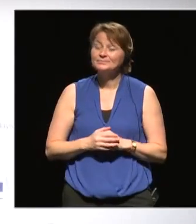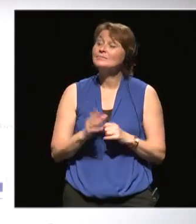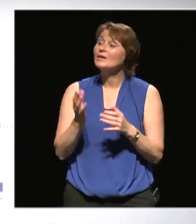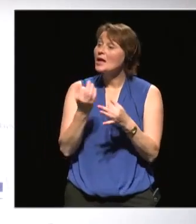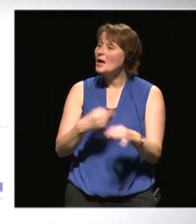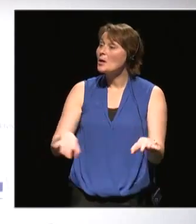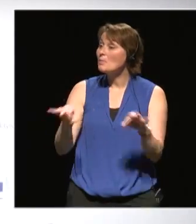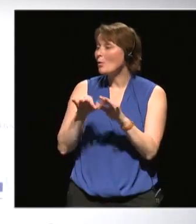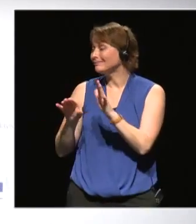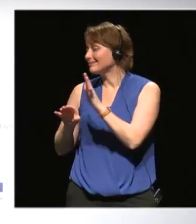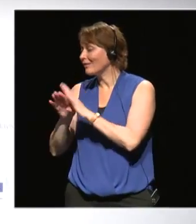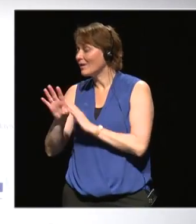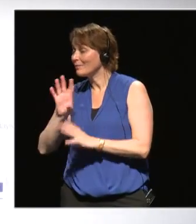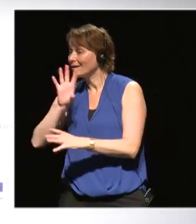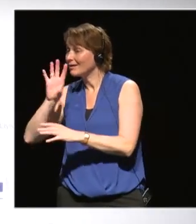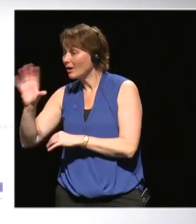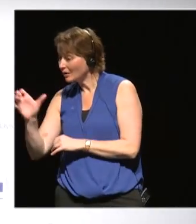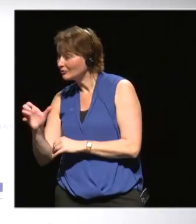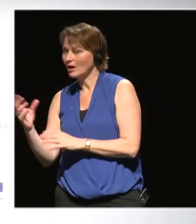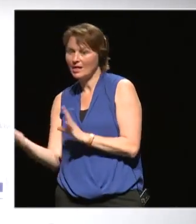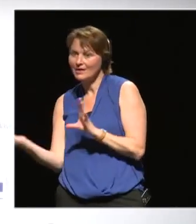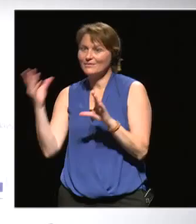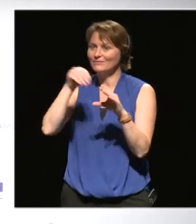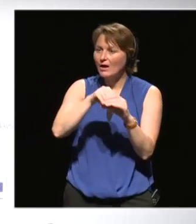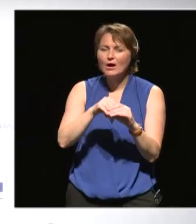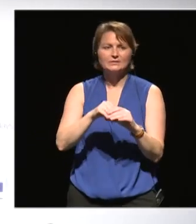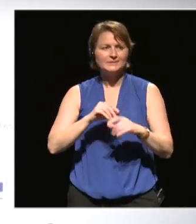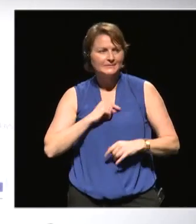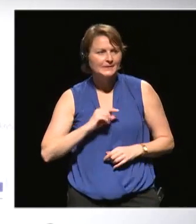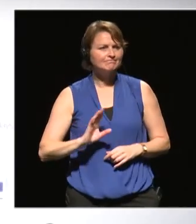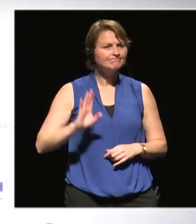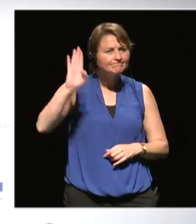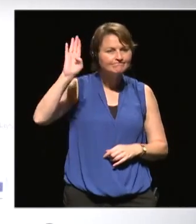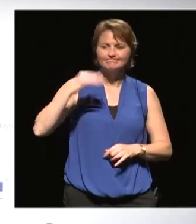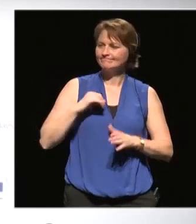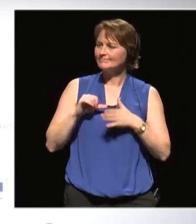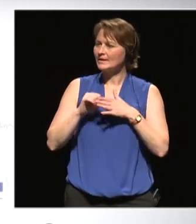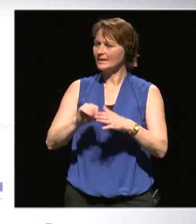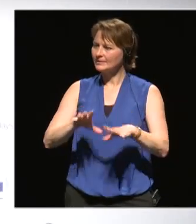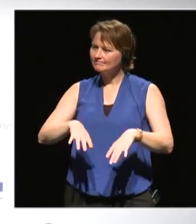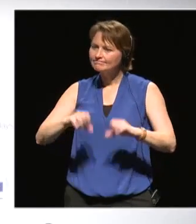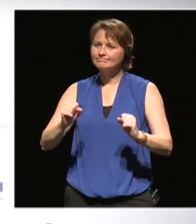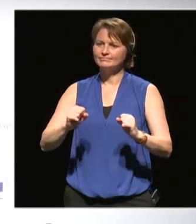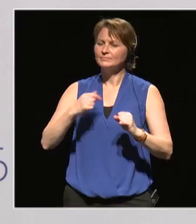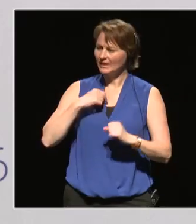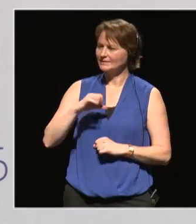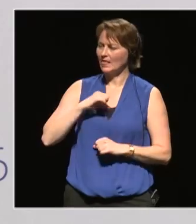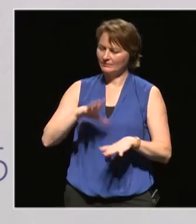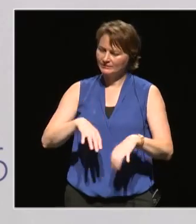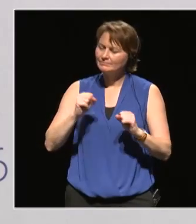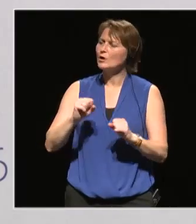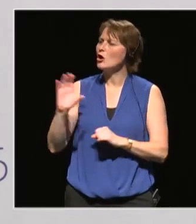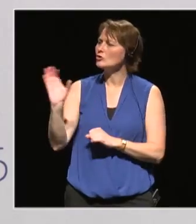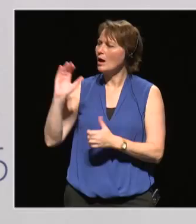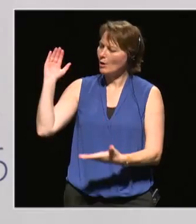developing countries are now involved and showing leadership and taking their own steps towards it, towards reducing carbon emissions. But